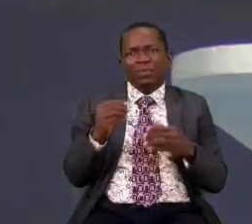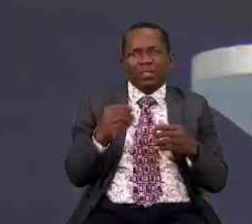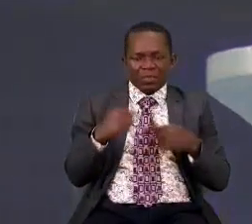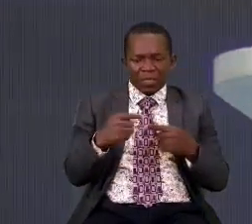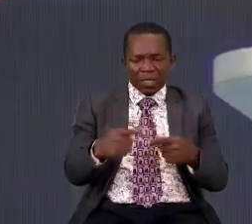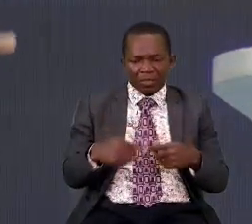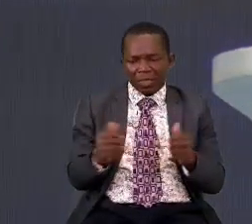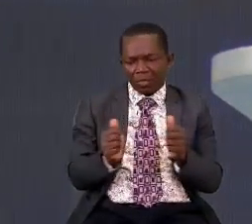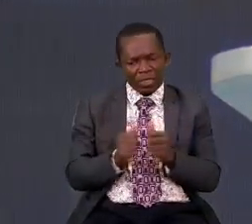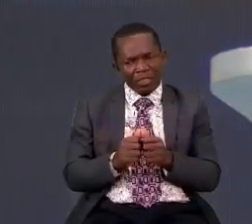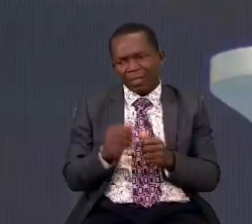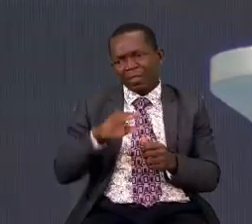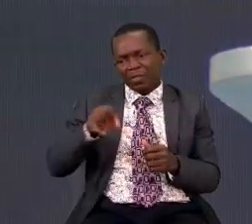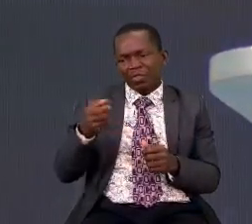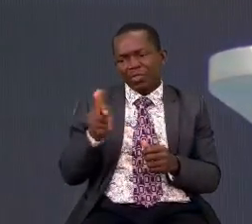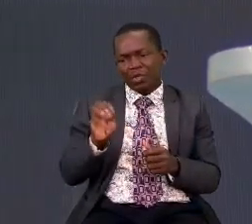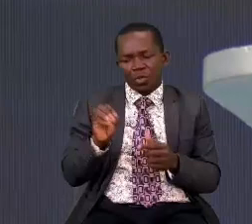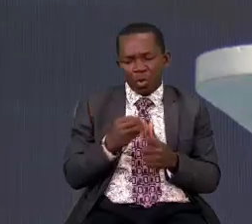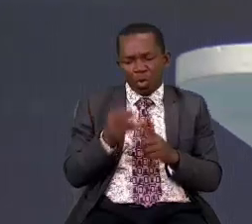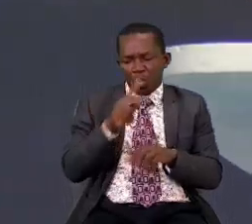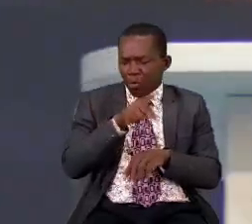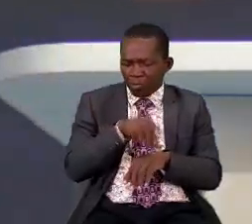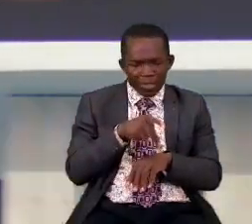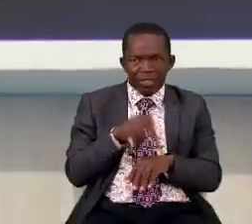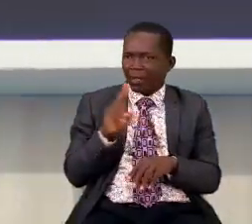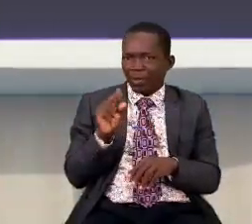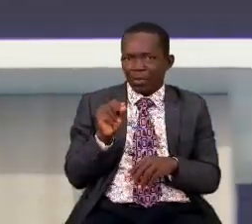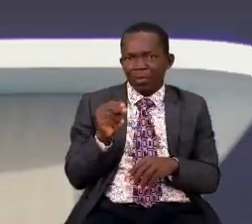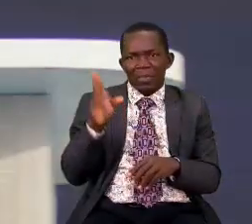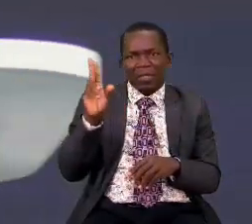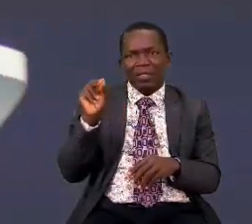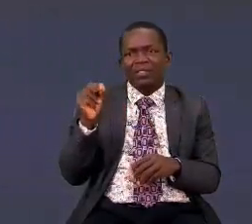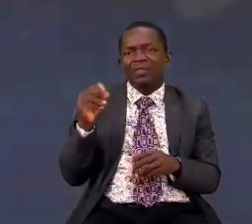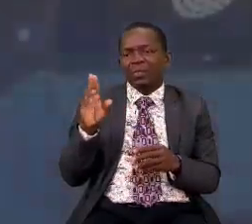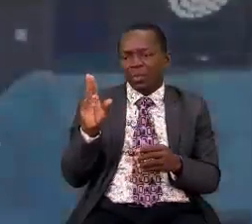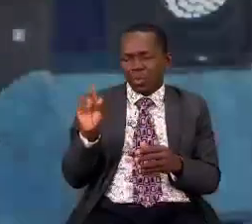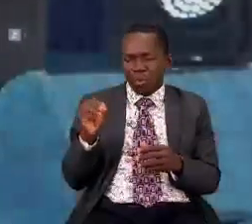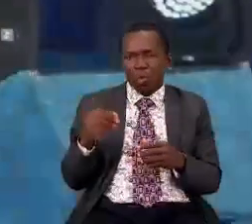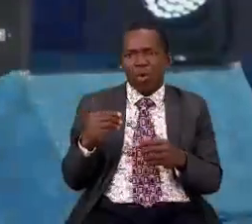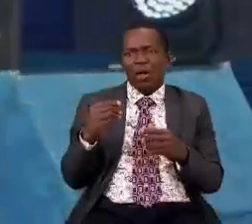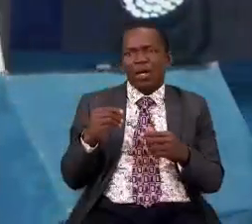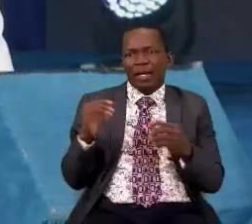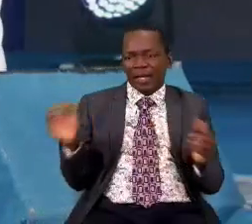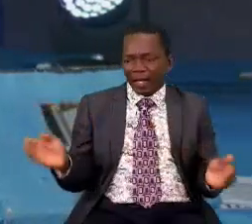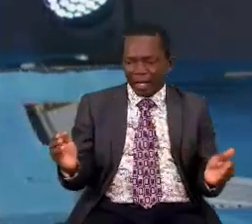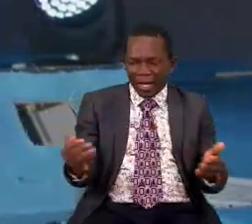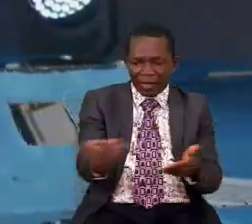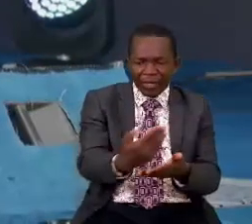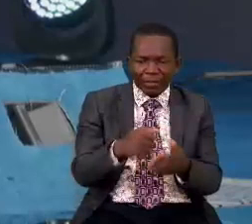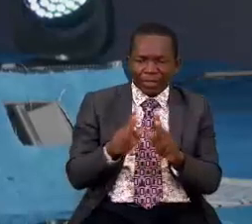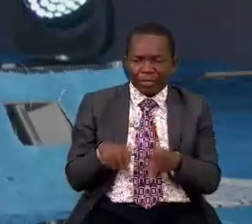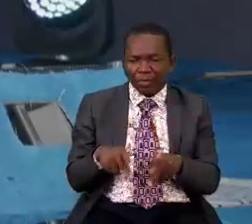going to the church and singing you know I know that Pharisees I know they said you see inside of the